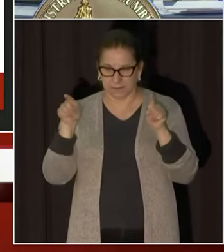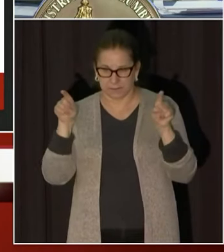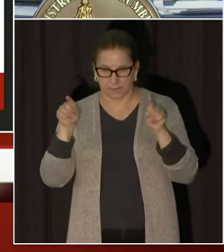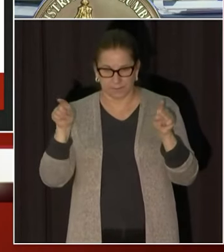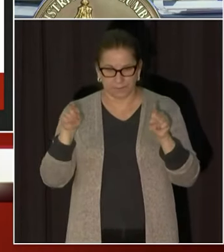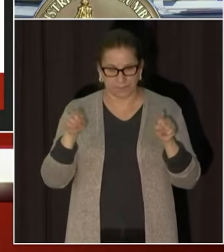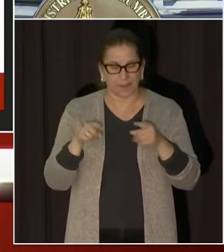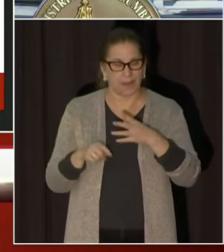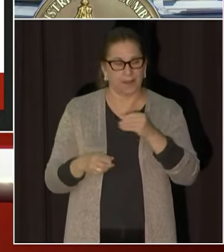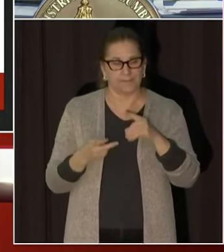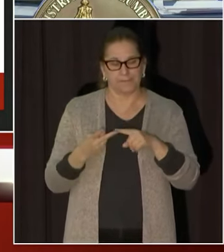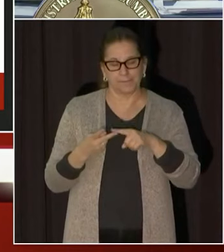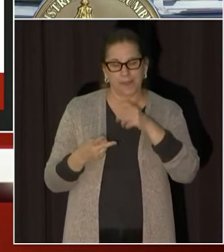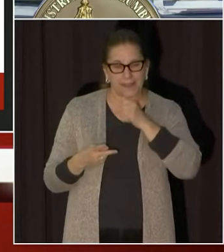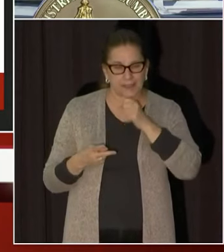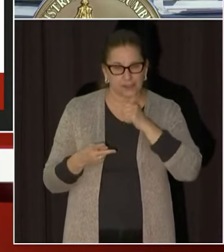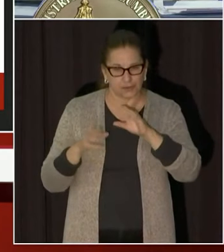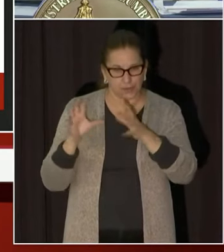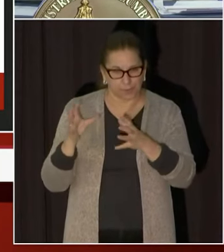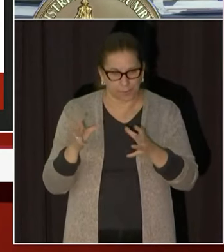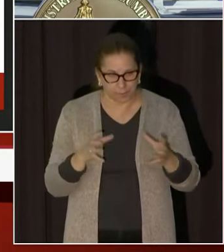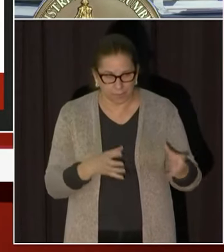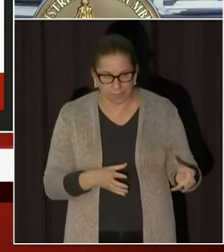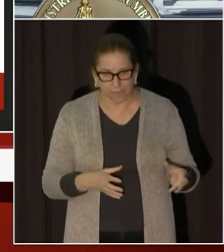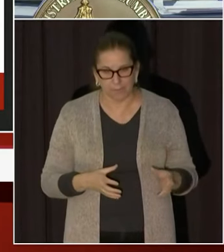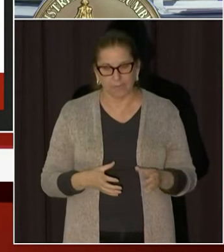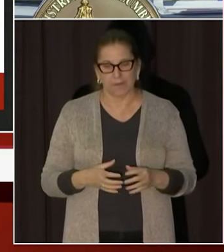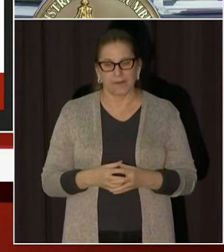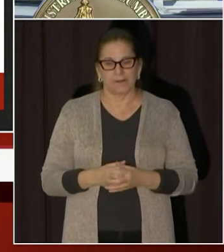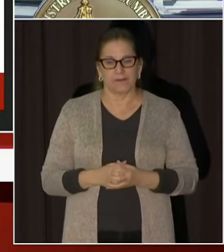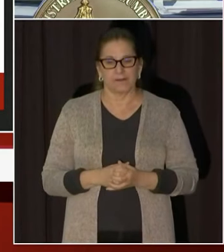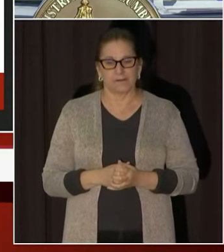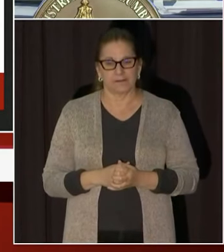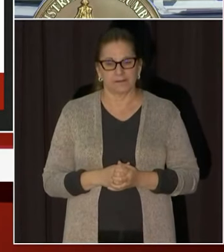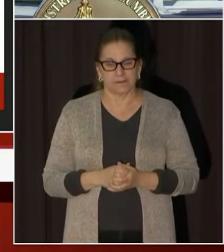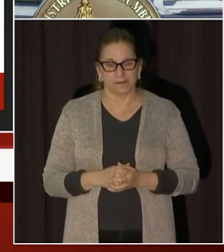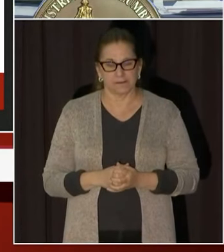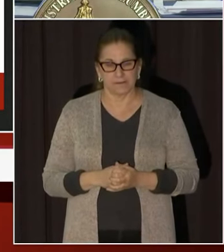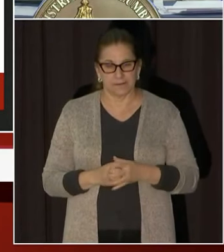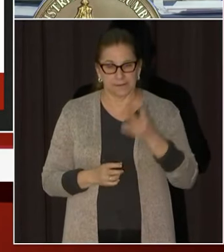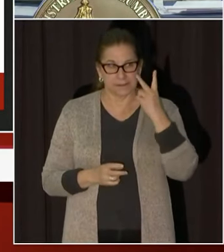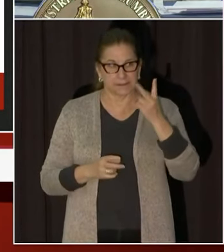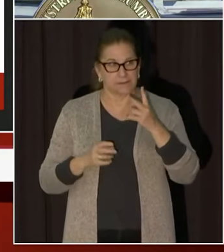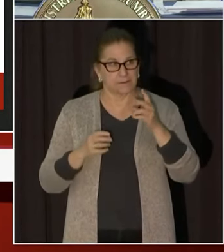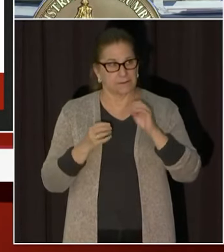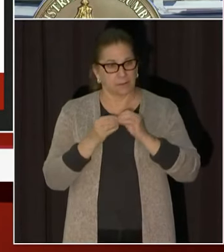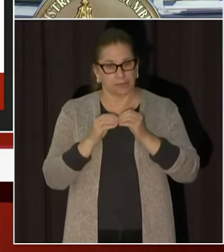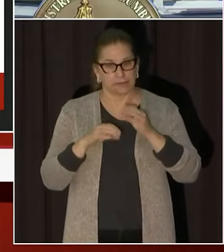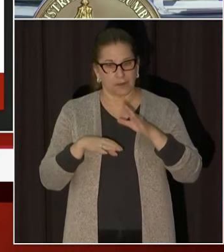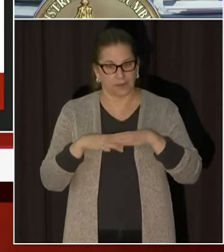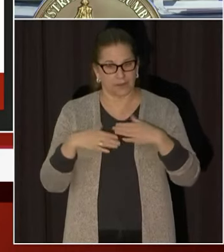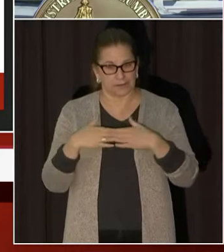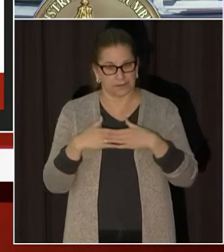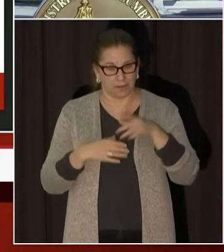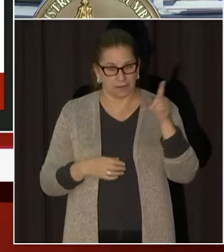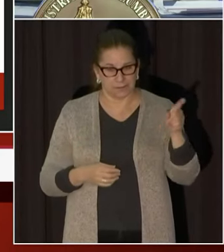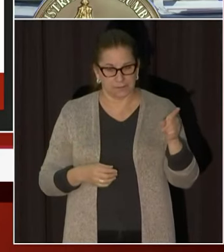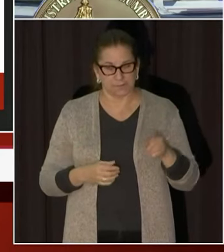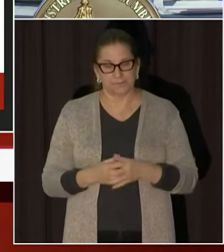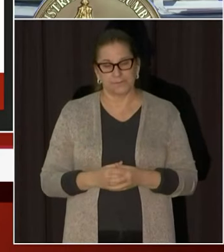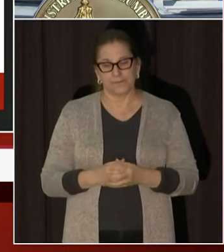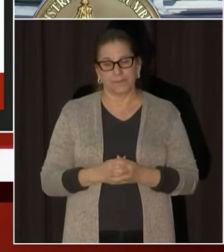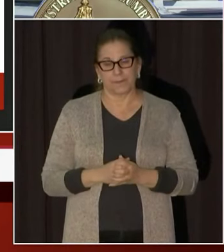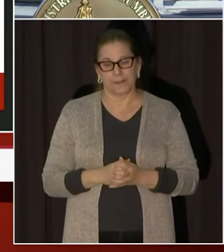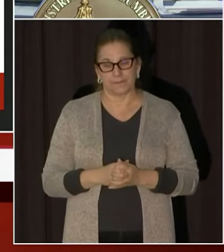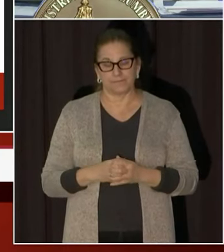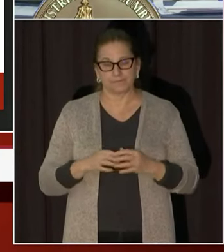groups where there are prevalent numbers of infection. You see there's not much difference between male